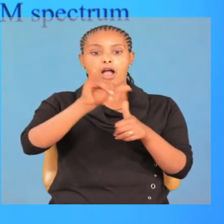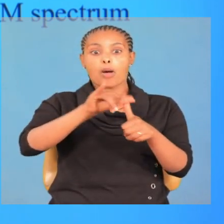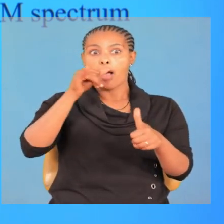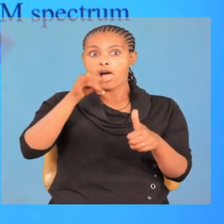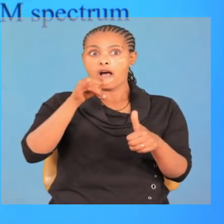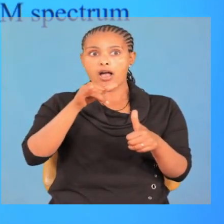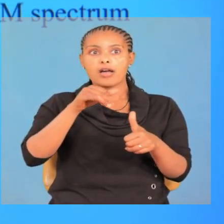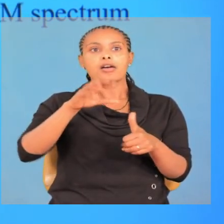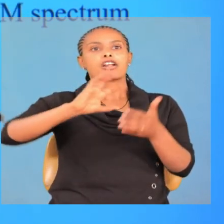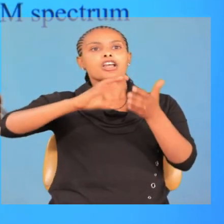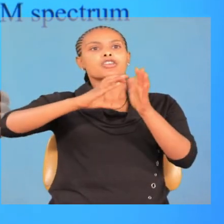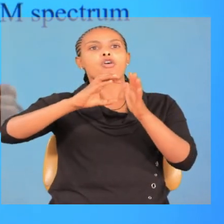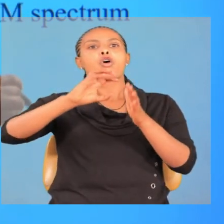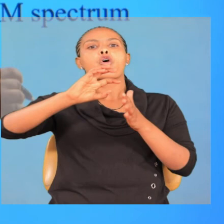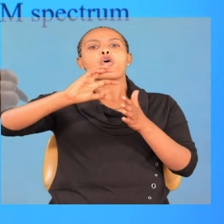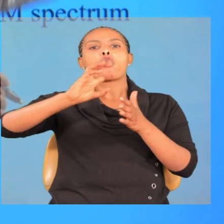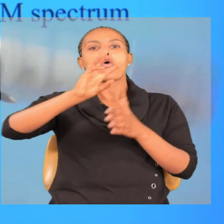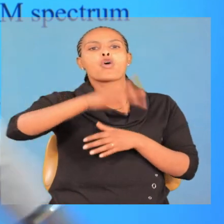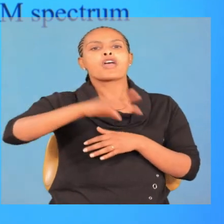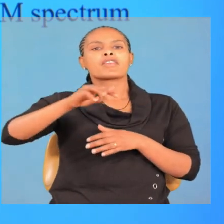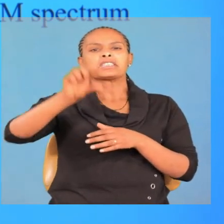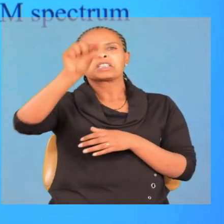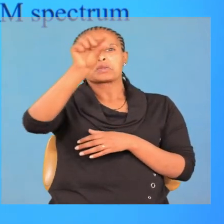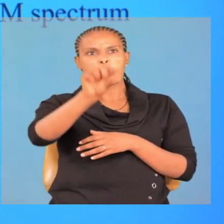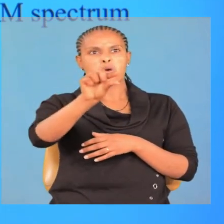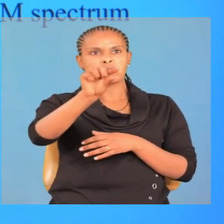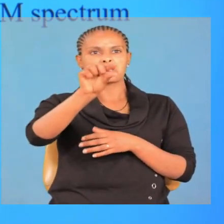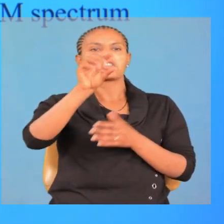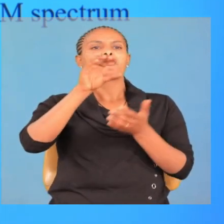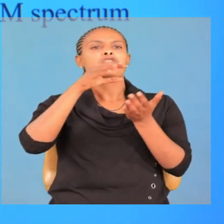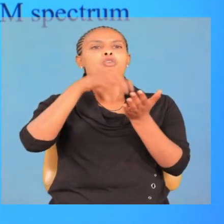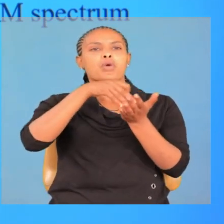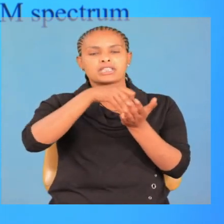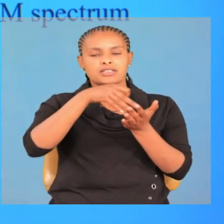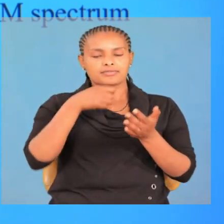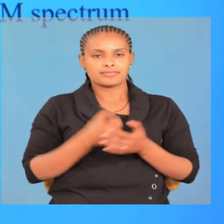and radio wave has the smallest frequency.